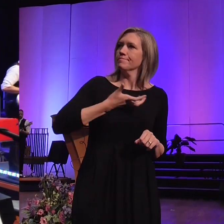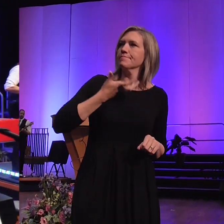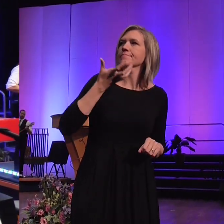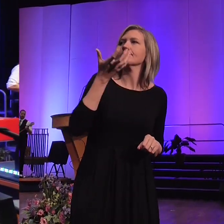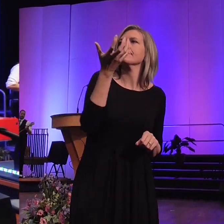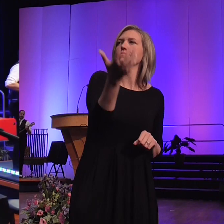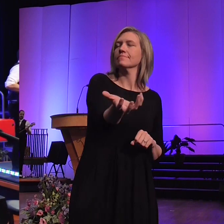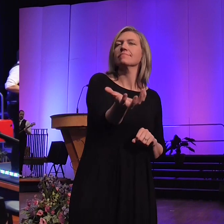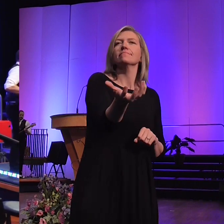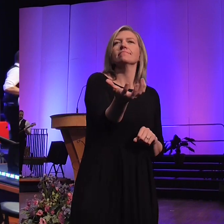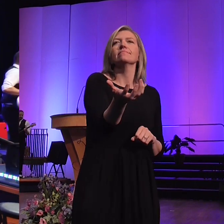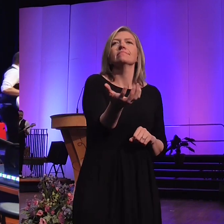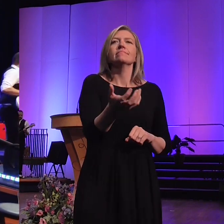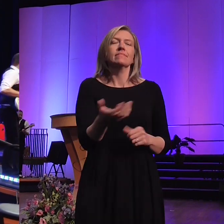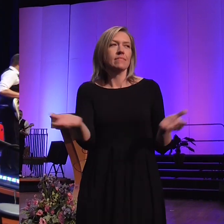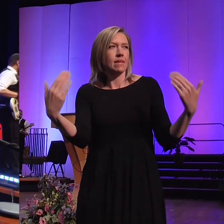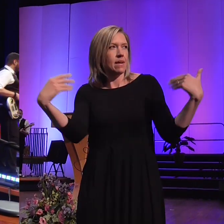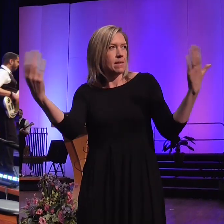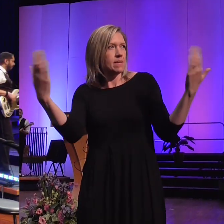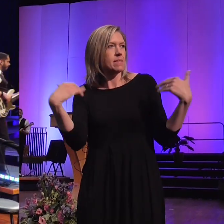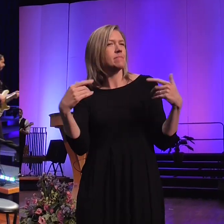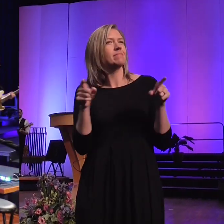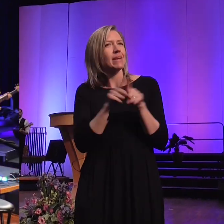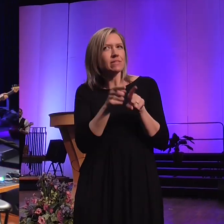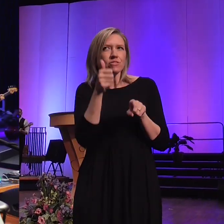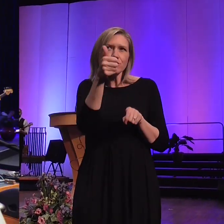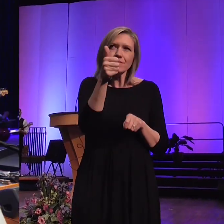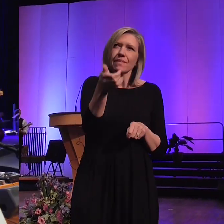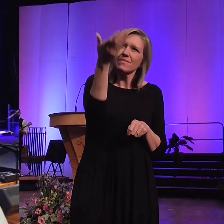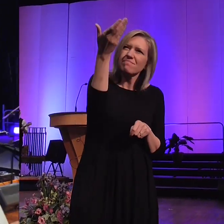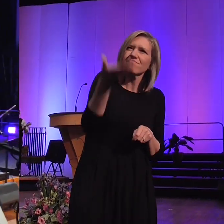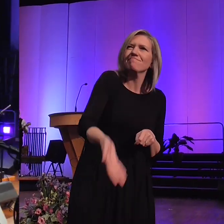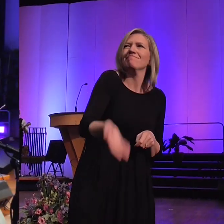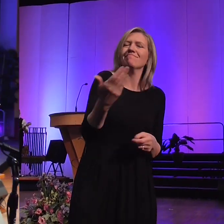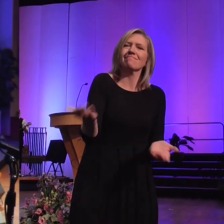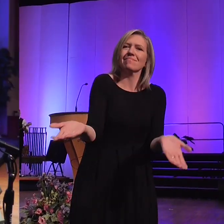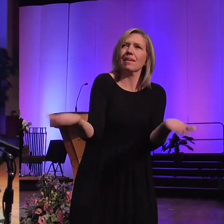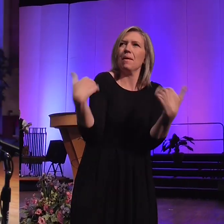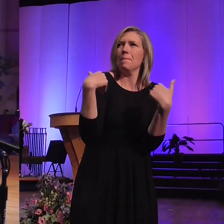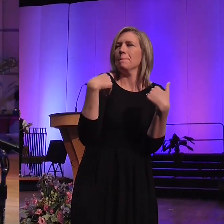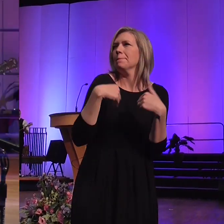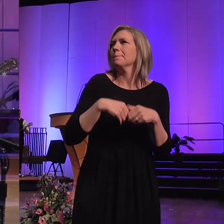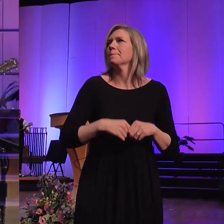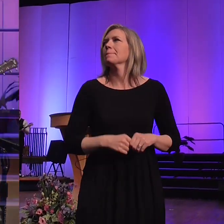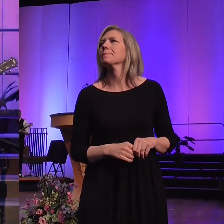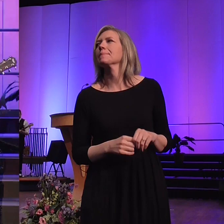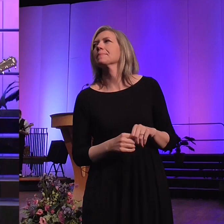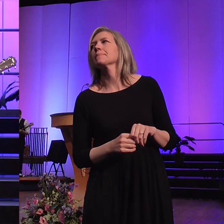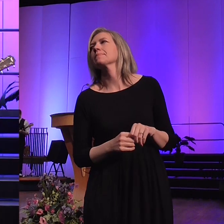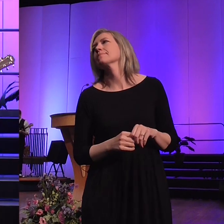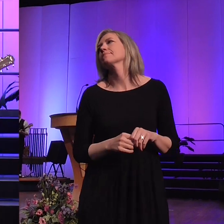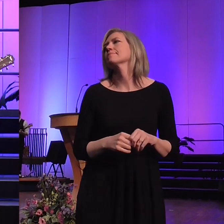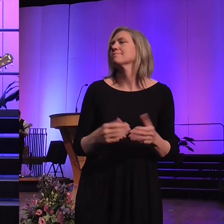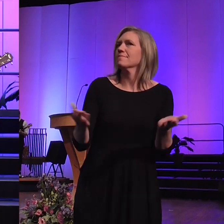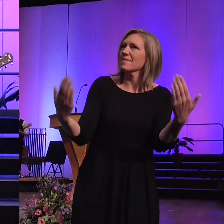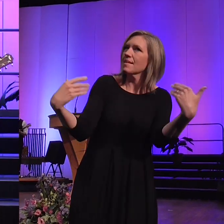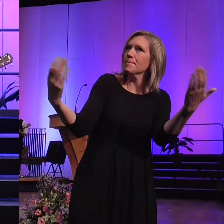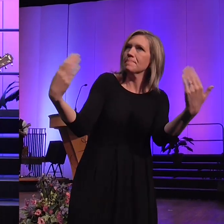heart. Come, as you are. Come,